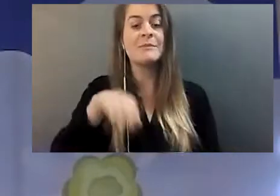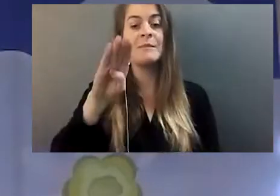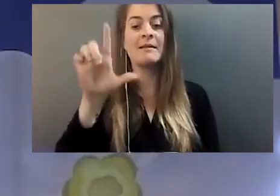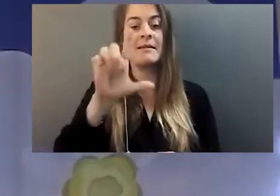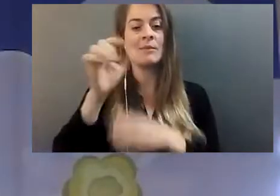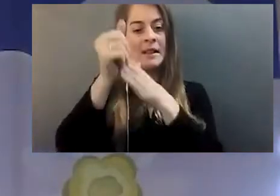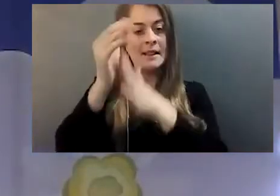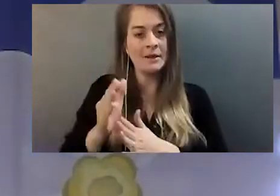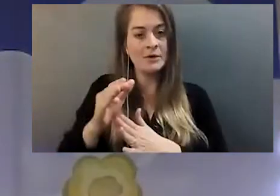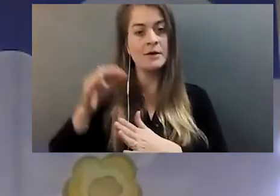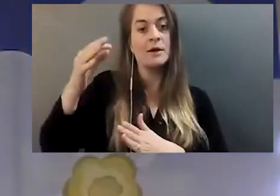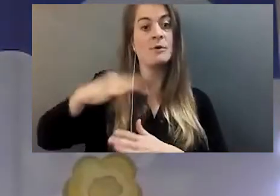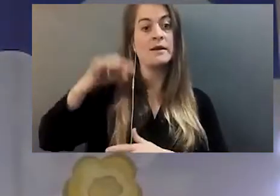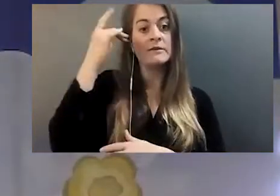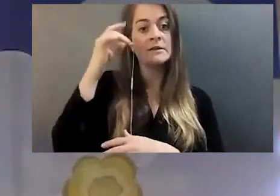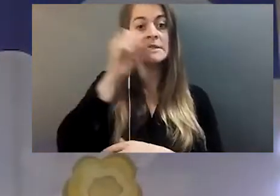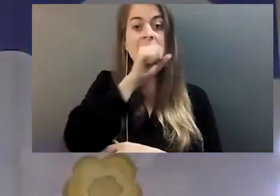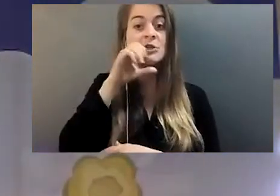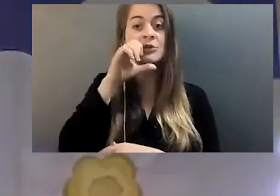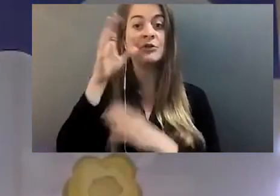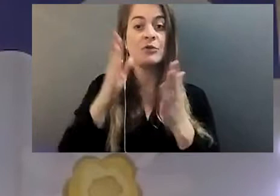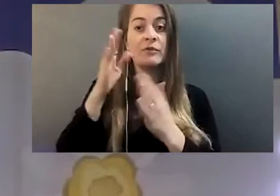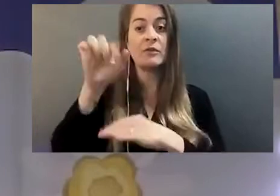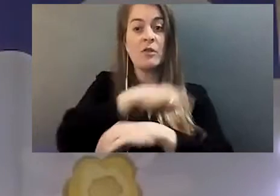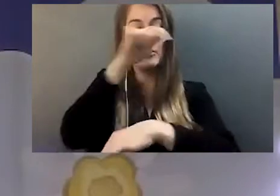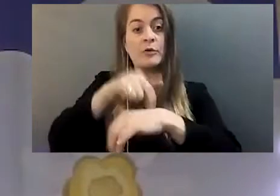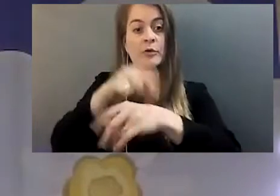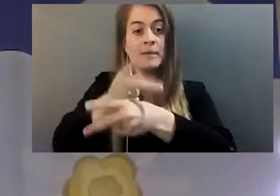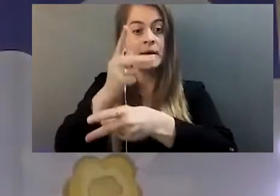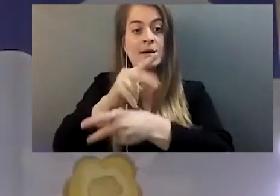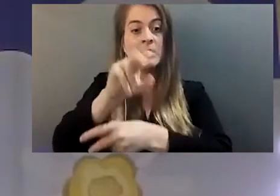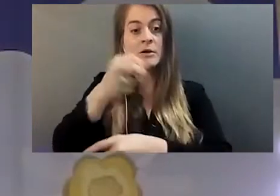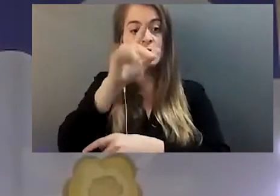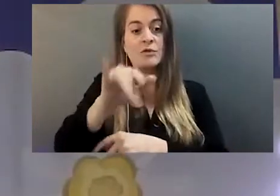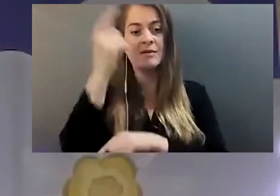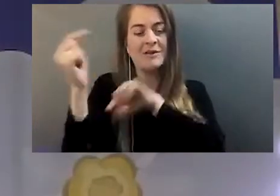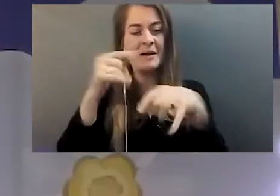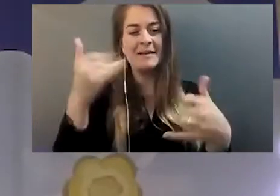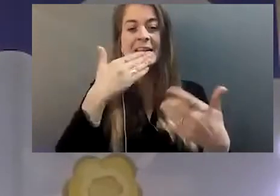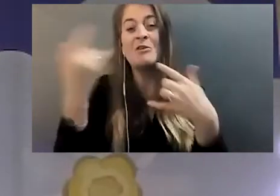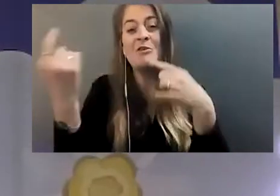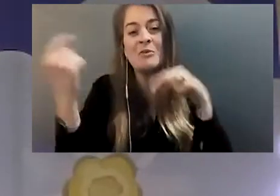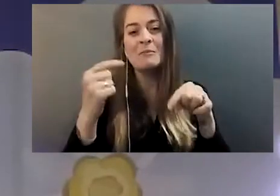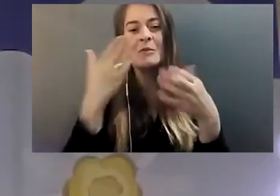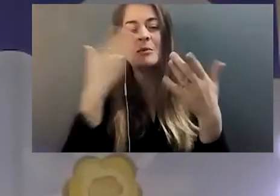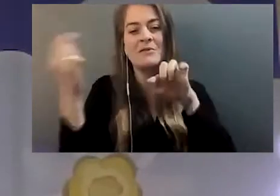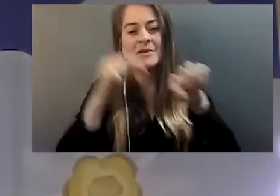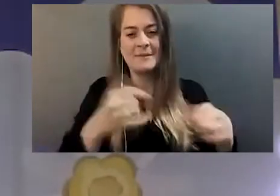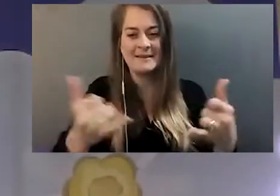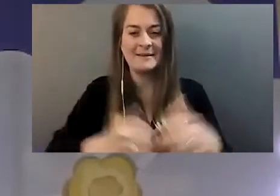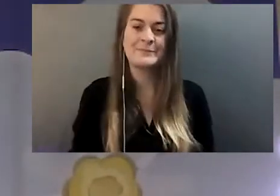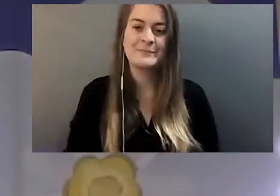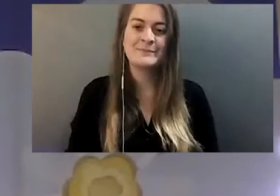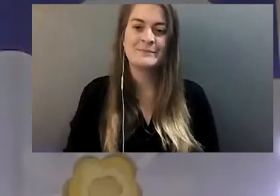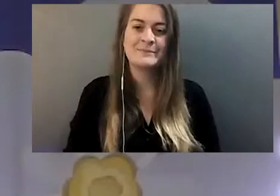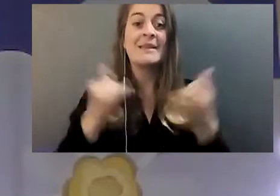leader and critic for senior services and long-term care, Shirley Bond. Thank you so much for listening in today, Shirley. Now